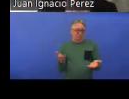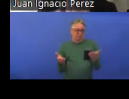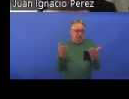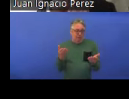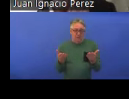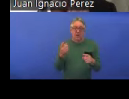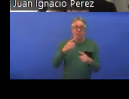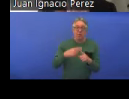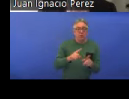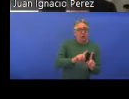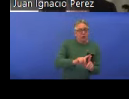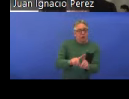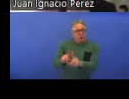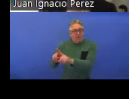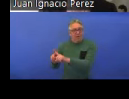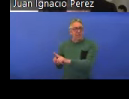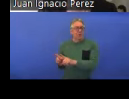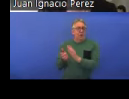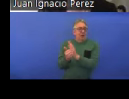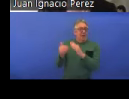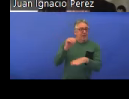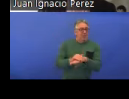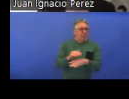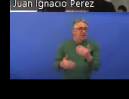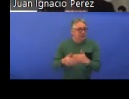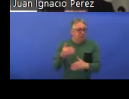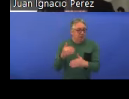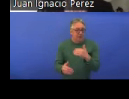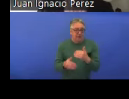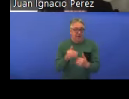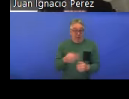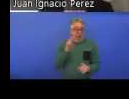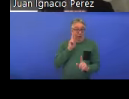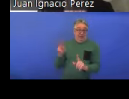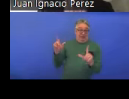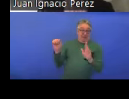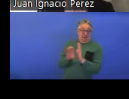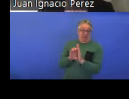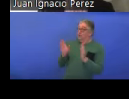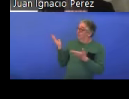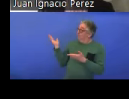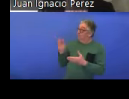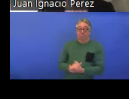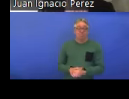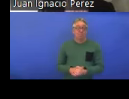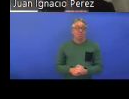of experts with disabilities, who we can see in the picture.